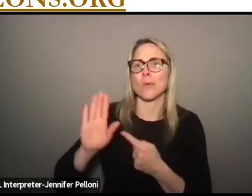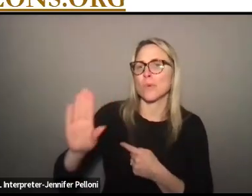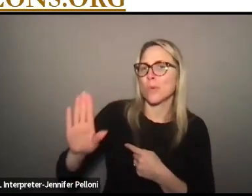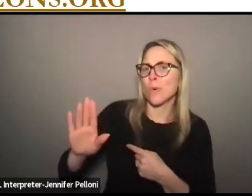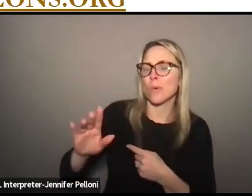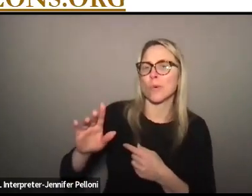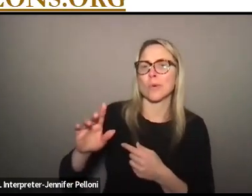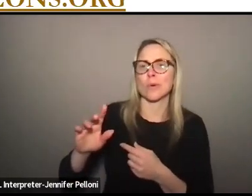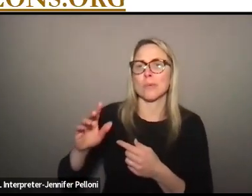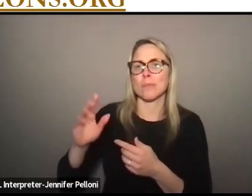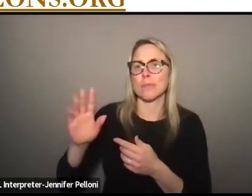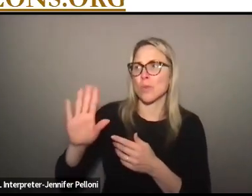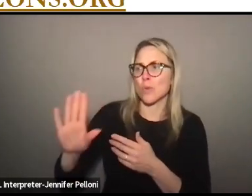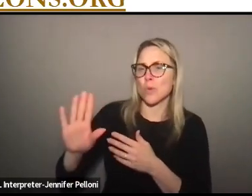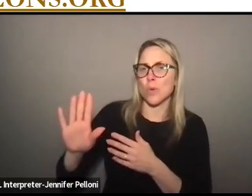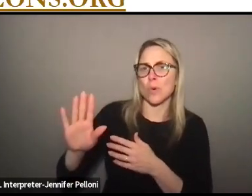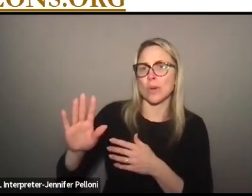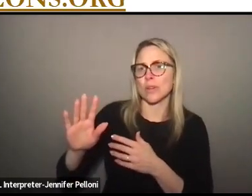should do moving forward.